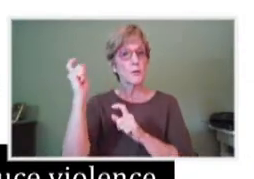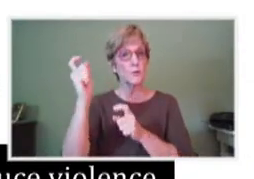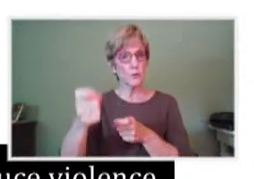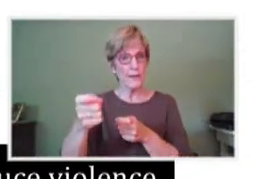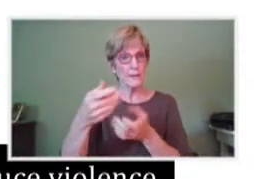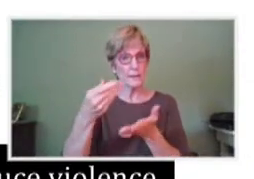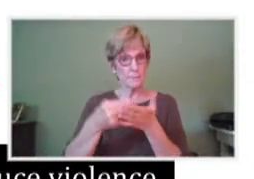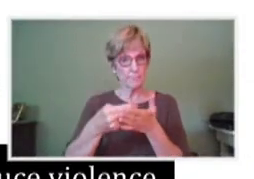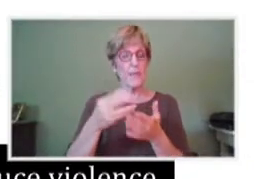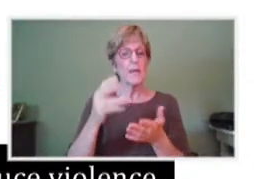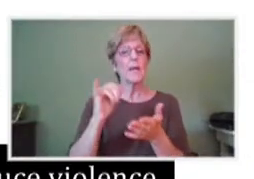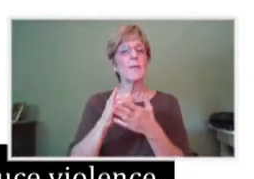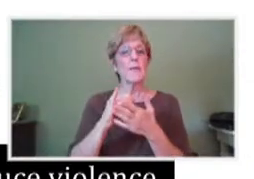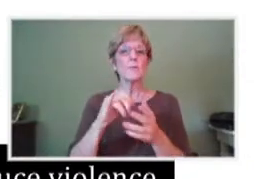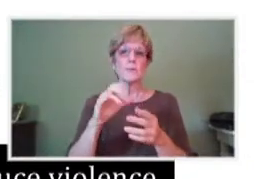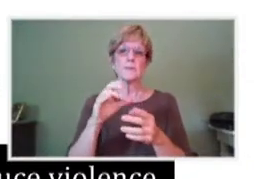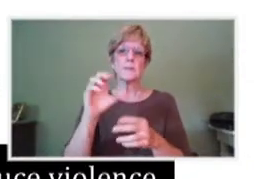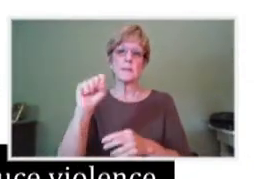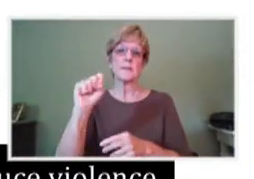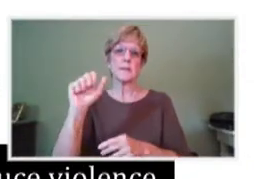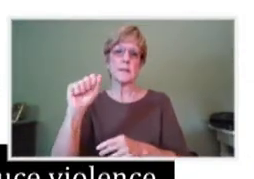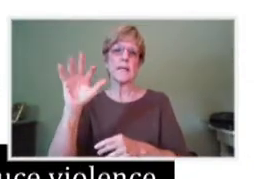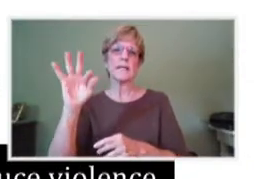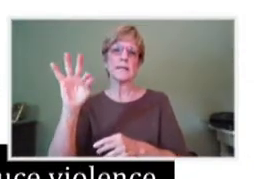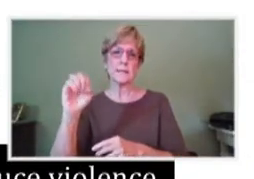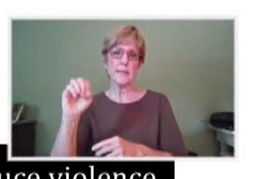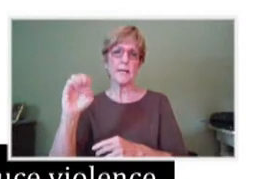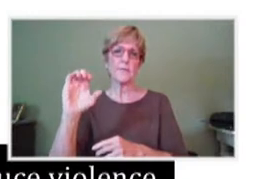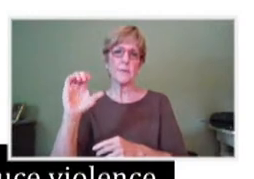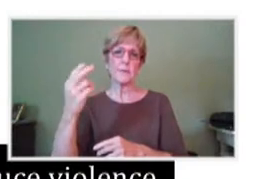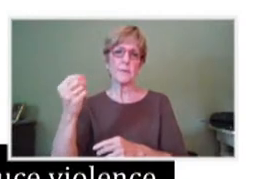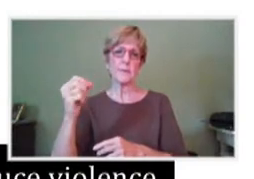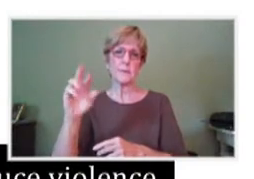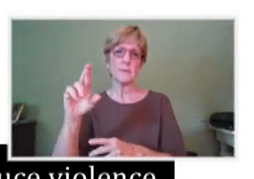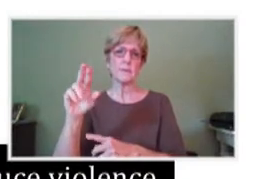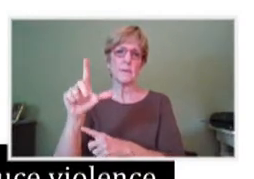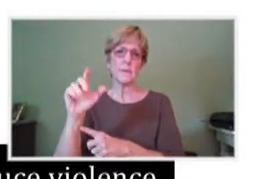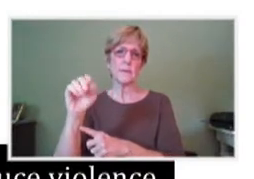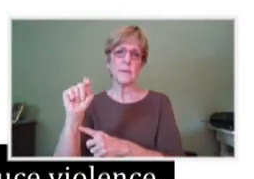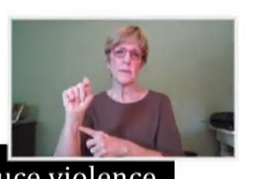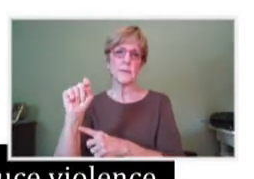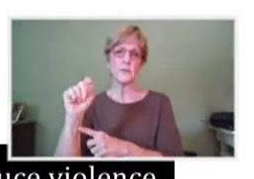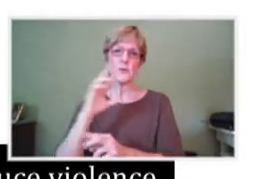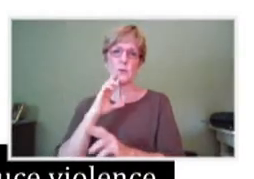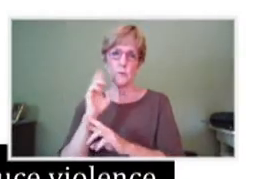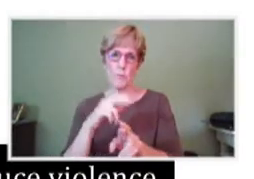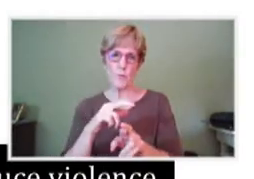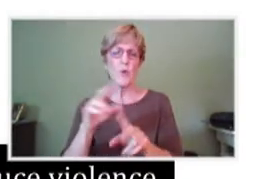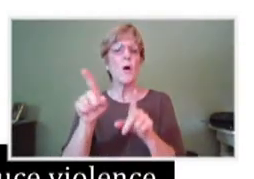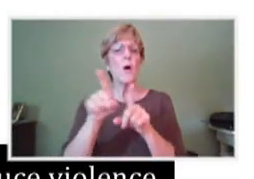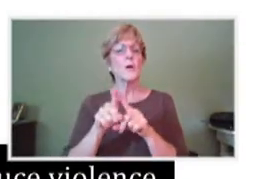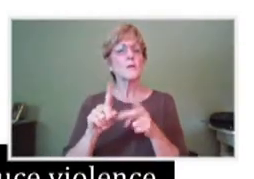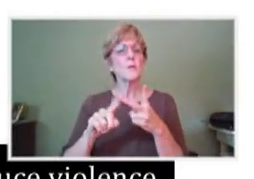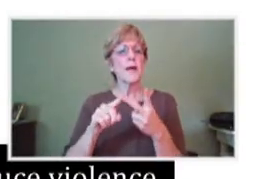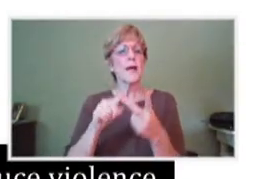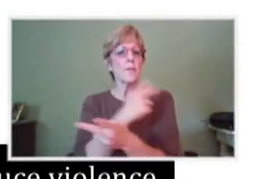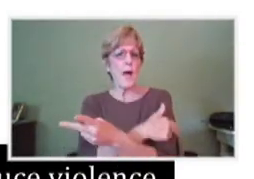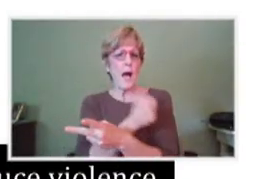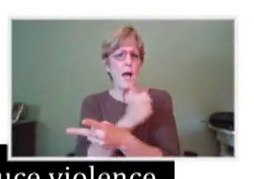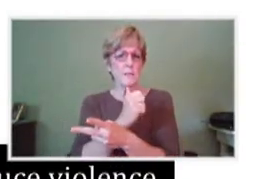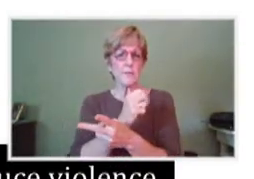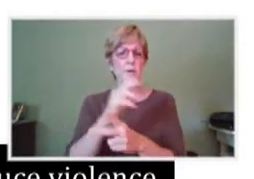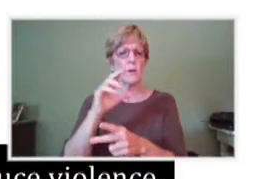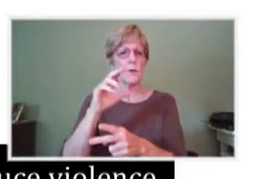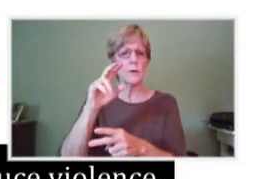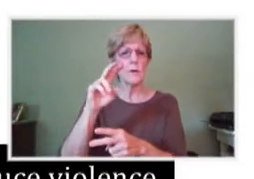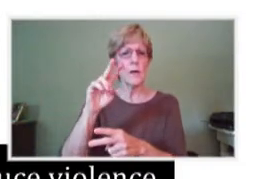specifically referenced in the Safe Charlotte report. In addition, there is information related to the hospital-based violence intervention program